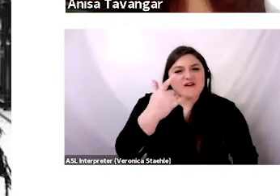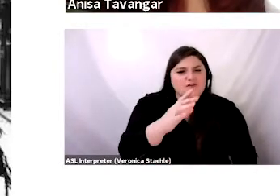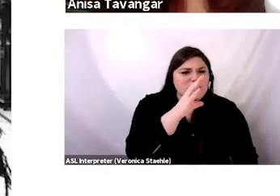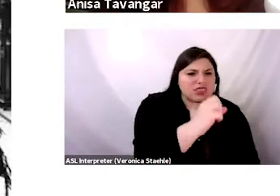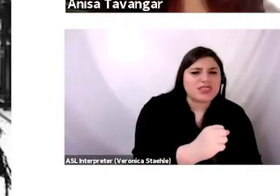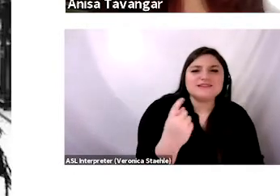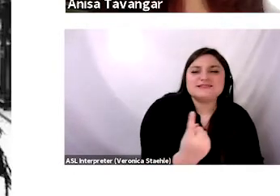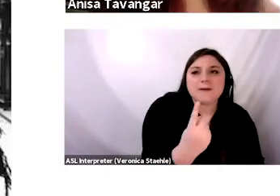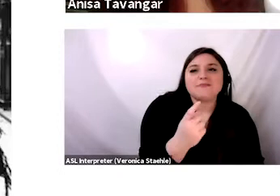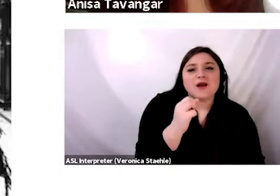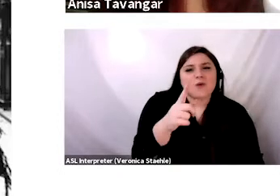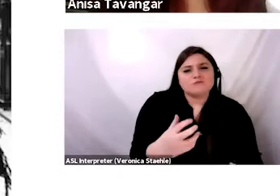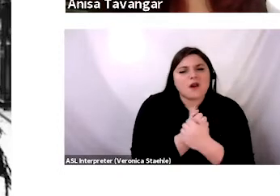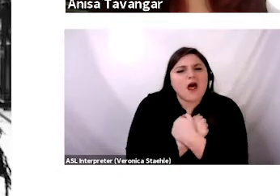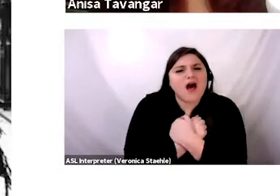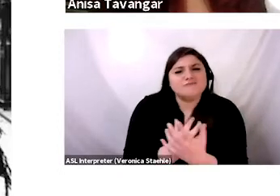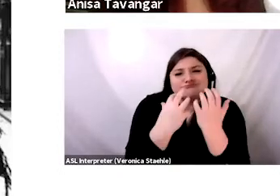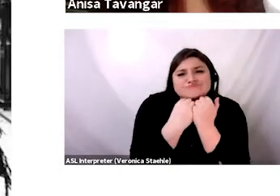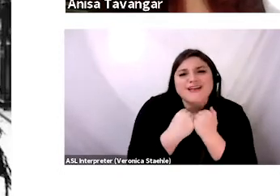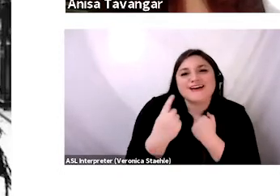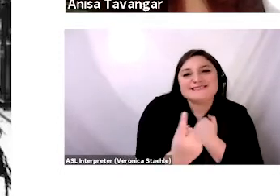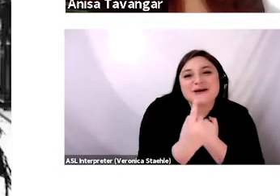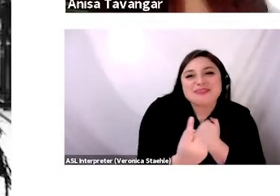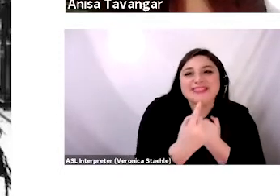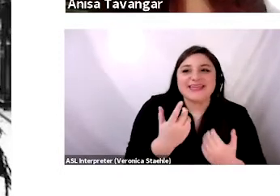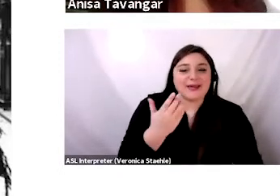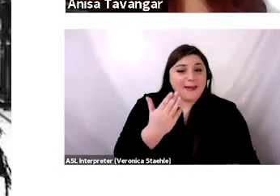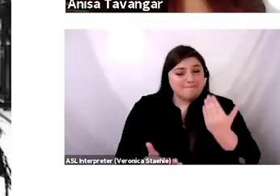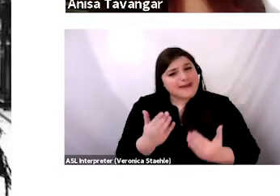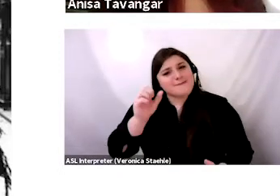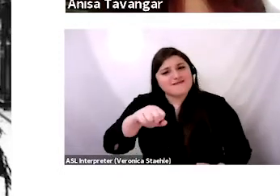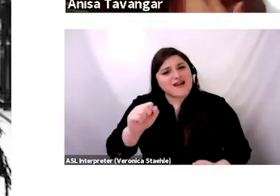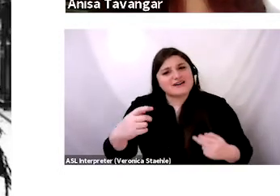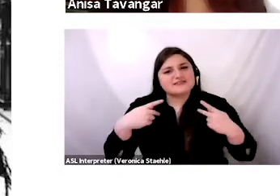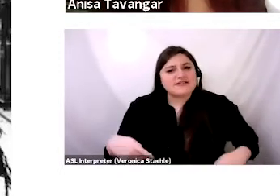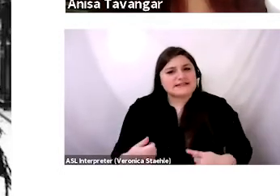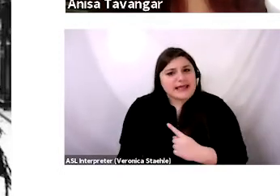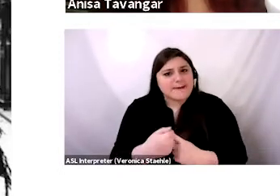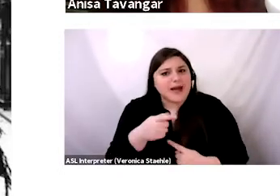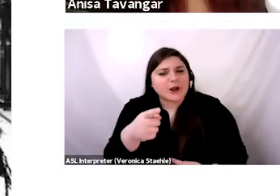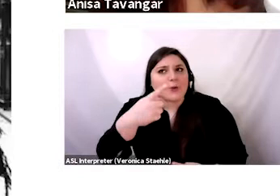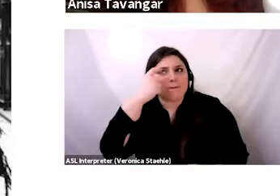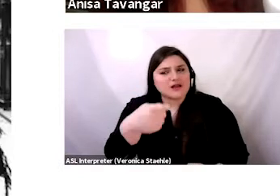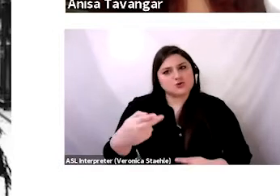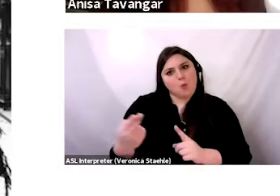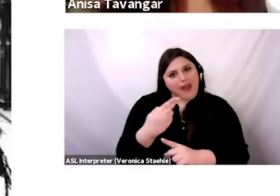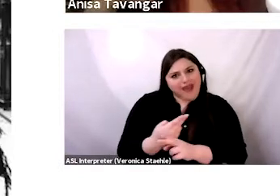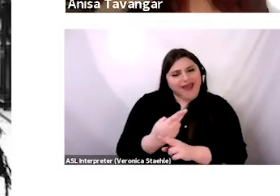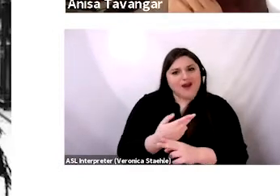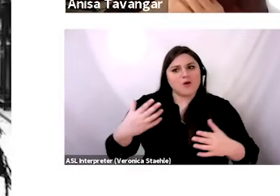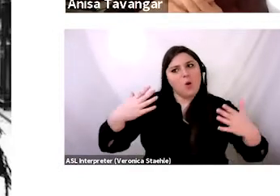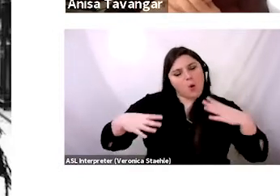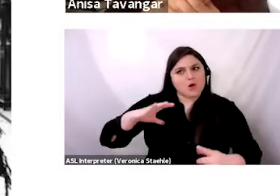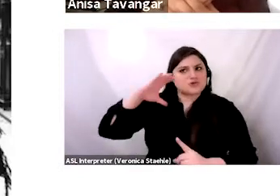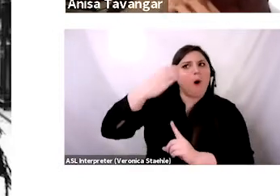it's sentimental or it just looks amazing. There is, maybe a physical impact because you have